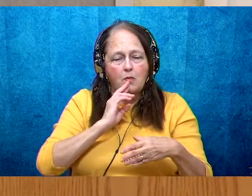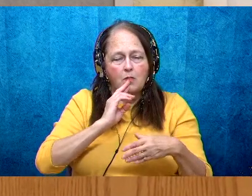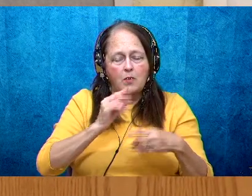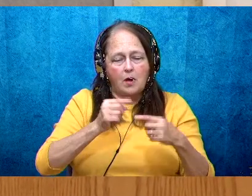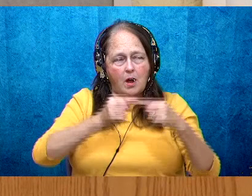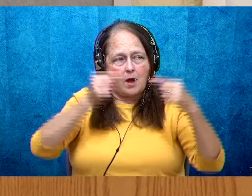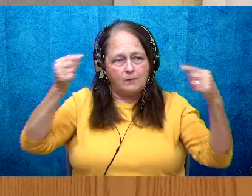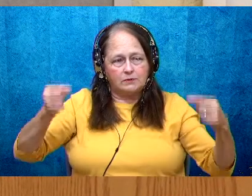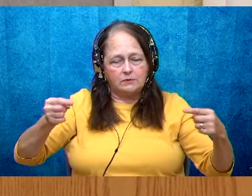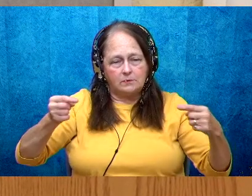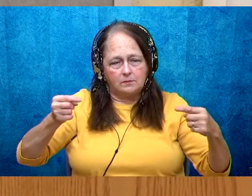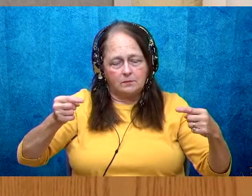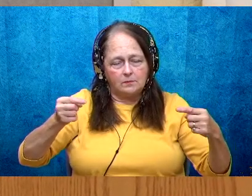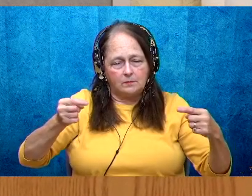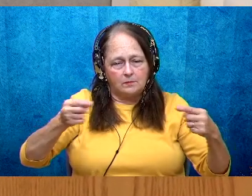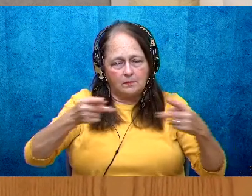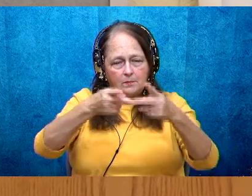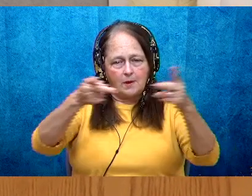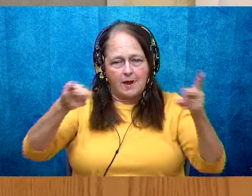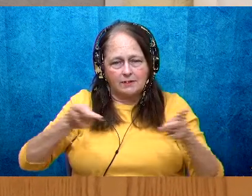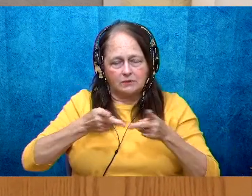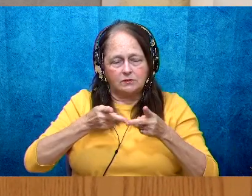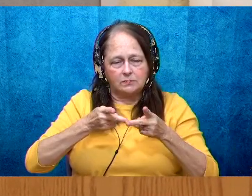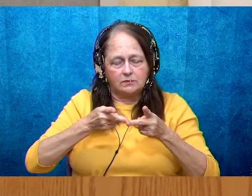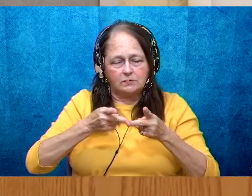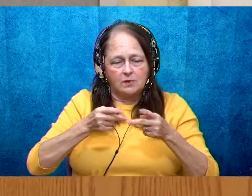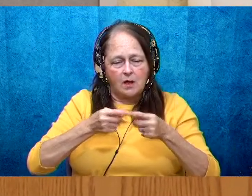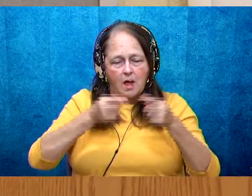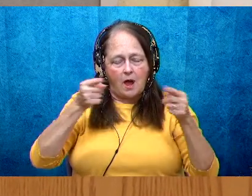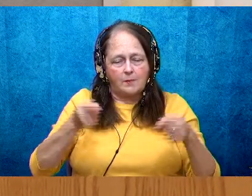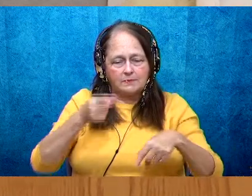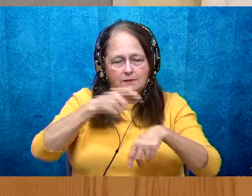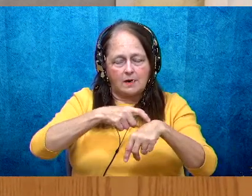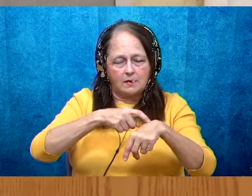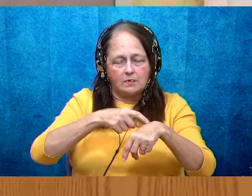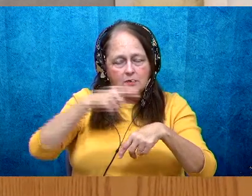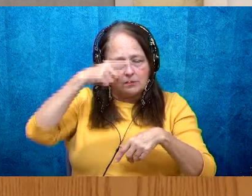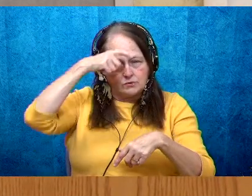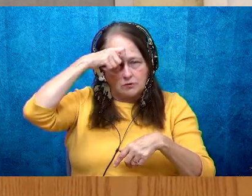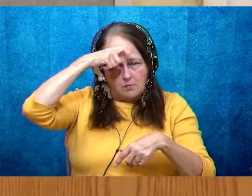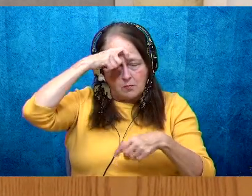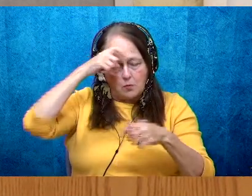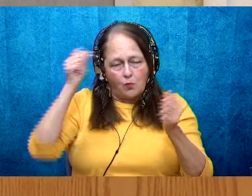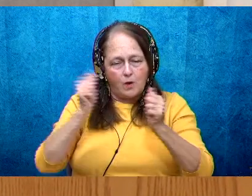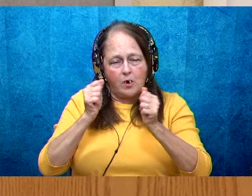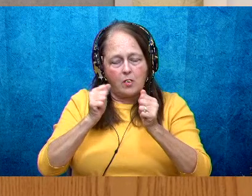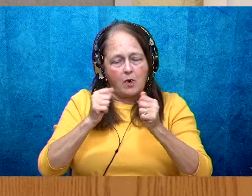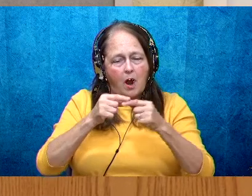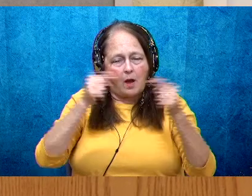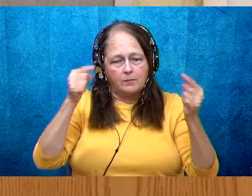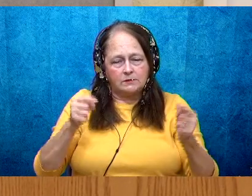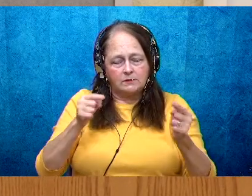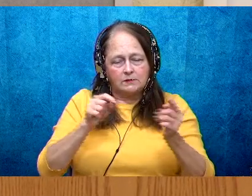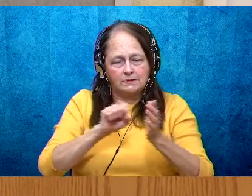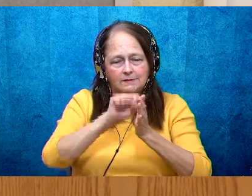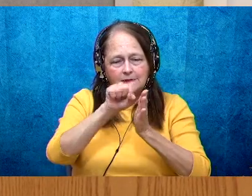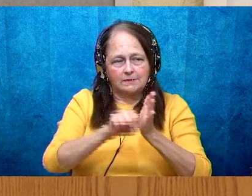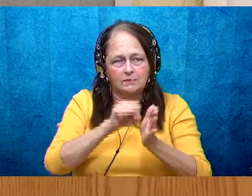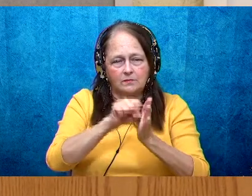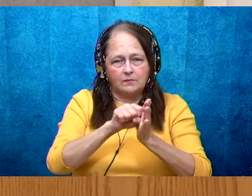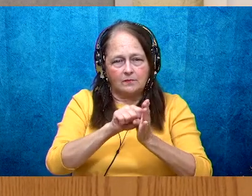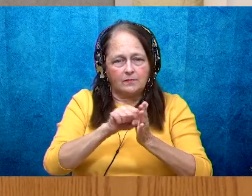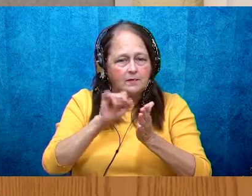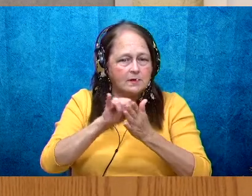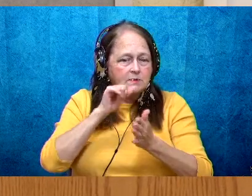opposite position. We're also in the opposite season. Summer and winter are opposite seasons. If this is